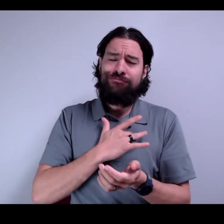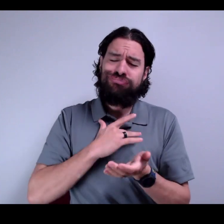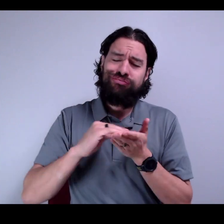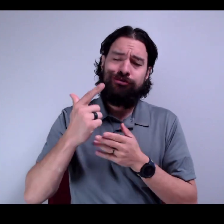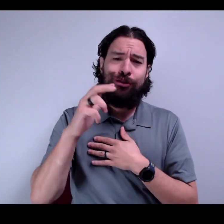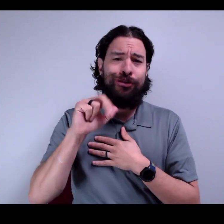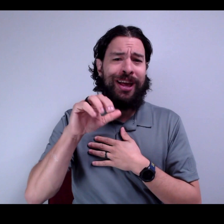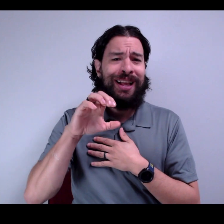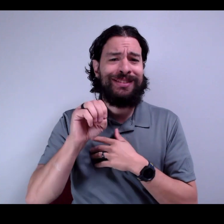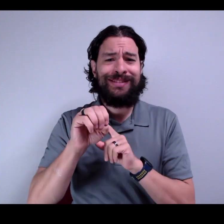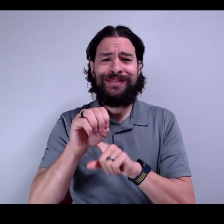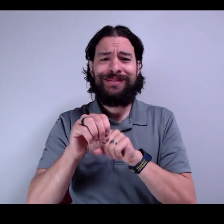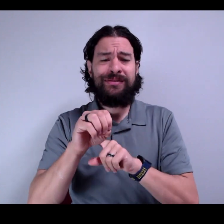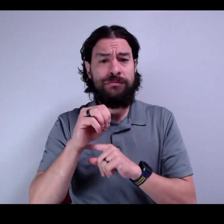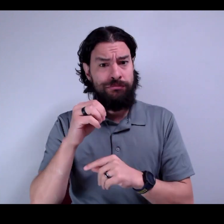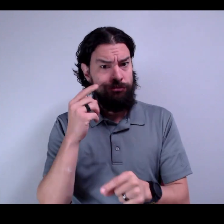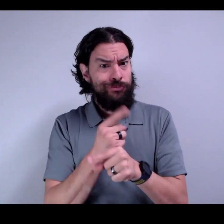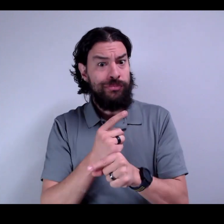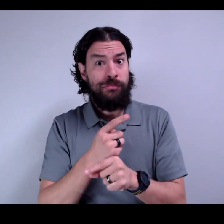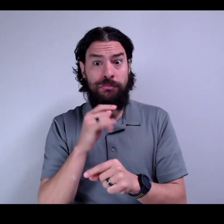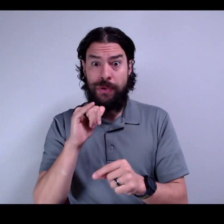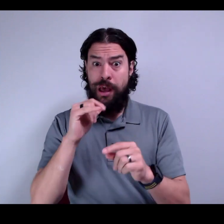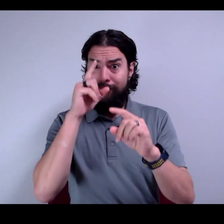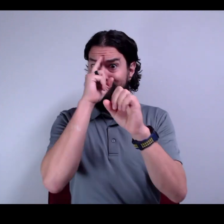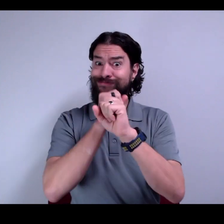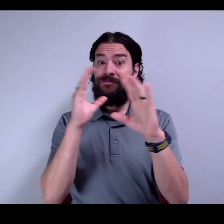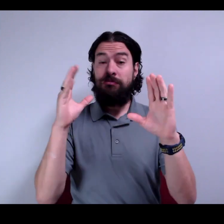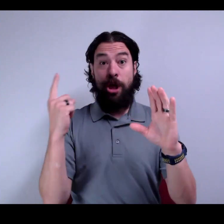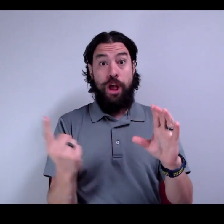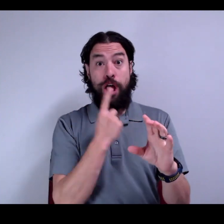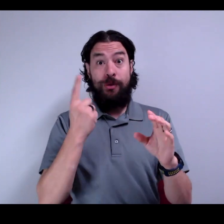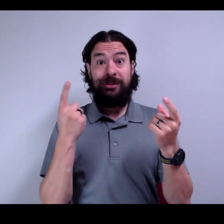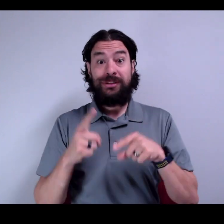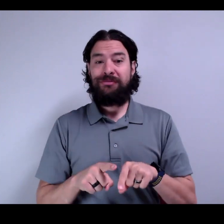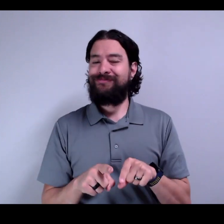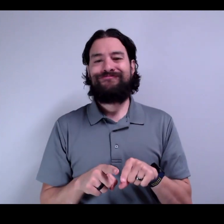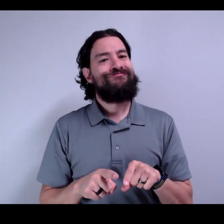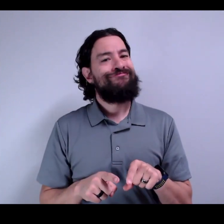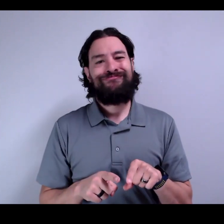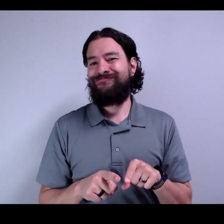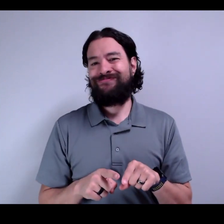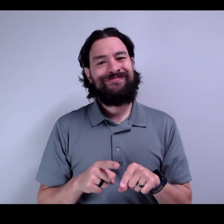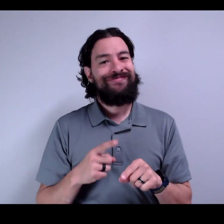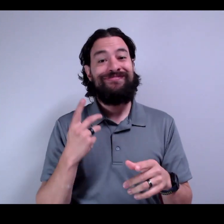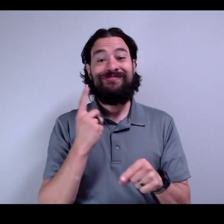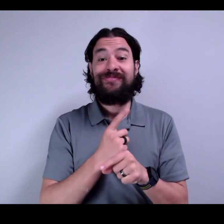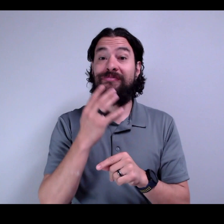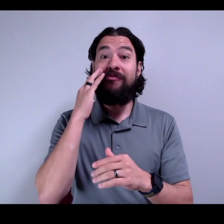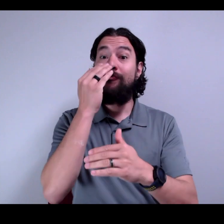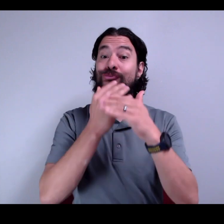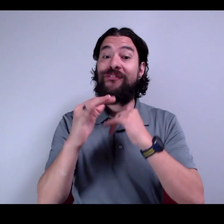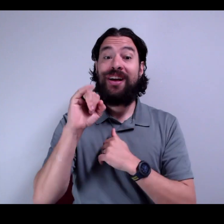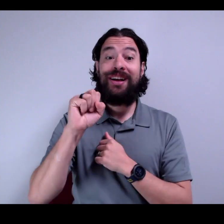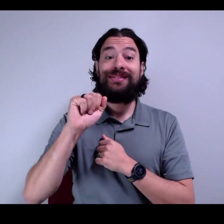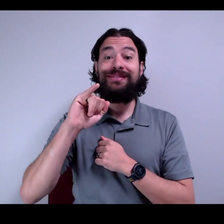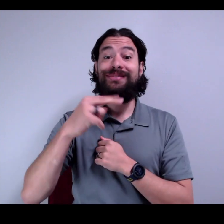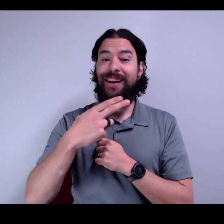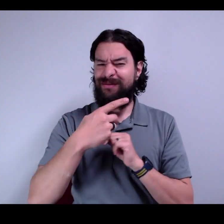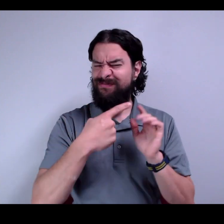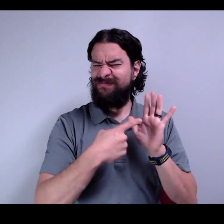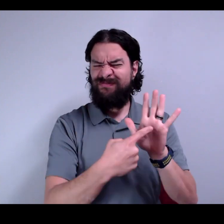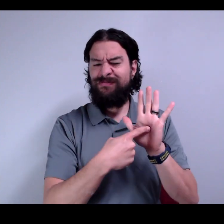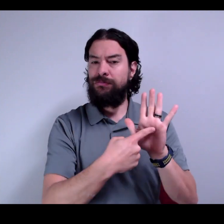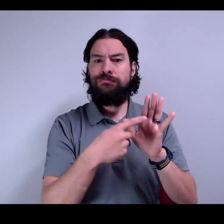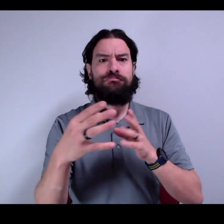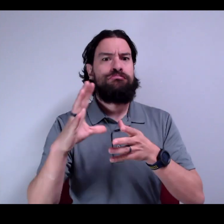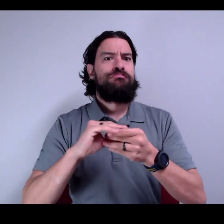become people of love and grace too. Right, that's the ideal, but it wasn't always happening. Right. So the prophet Isaiah, for example, he